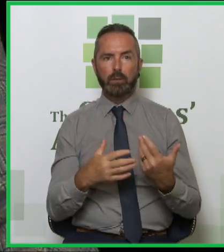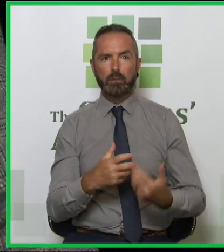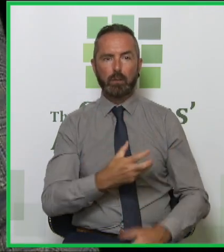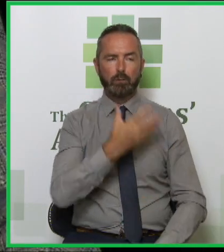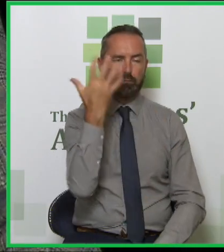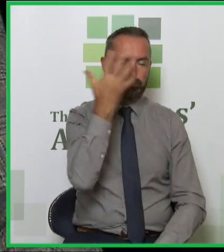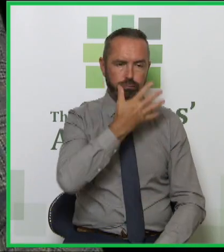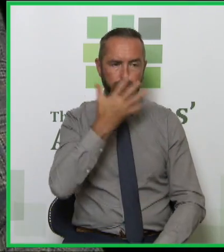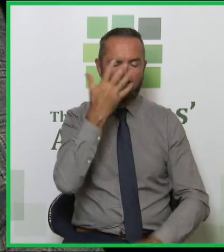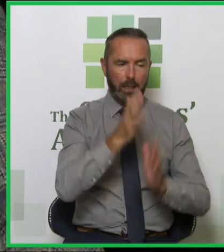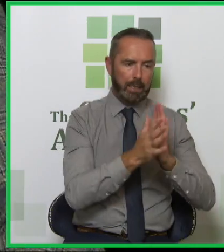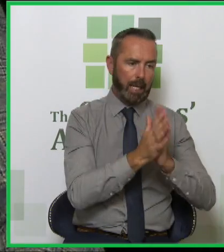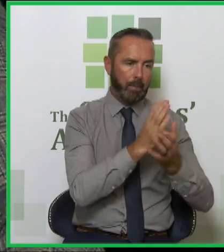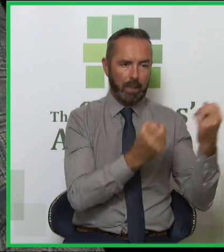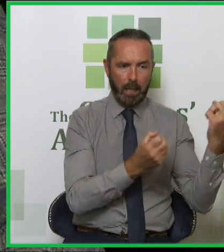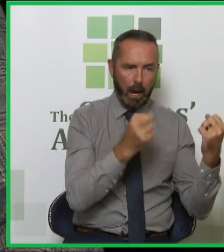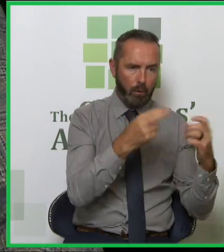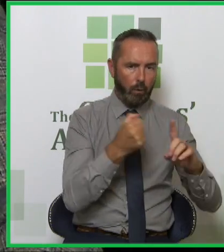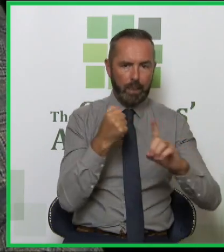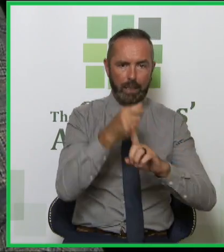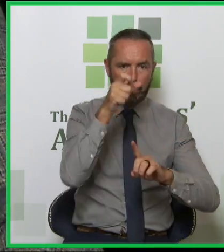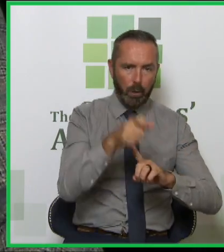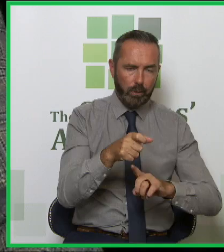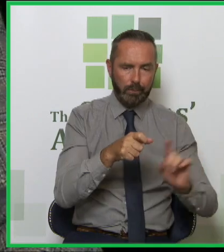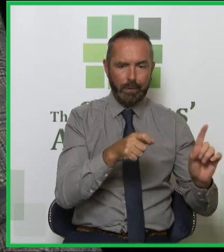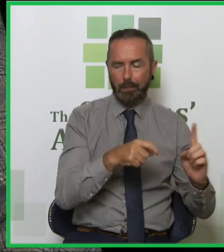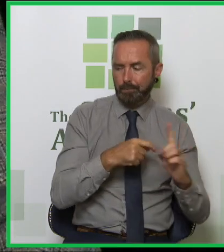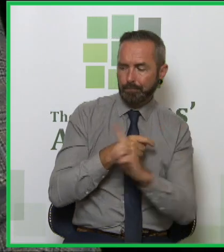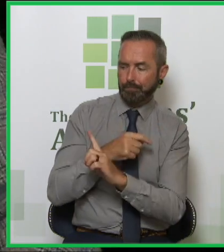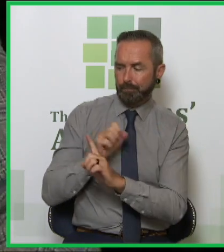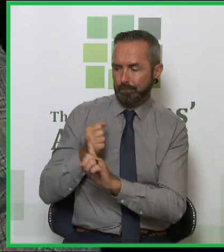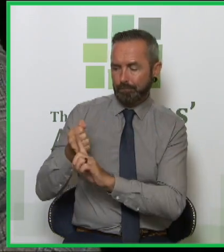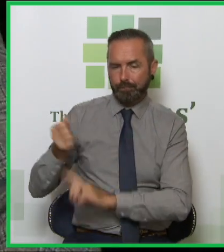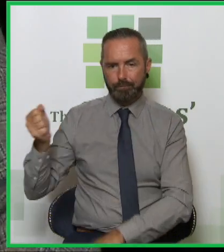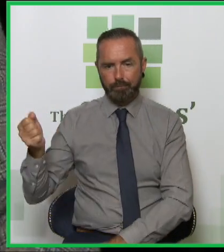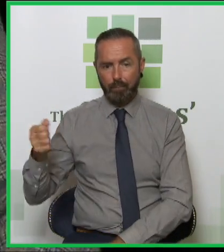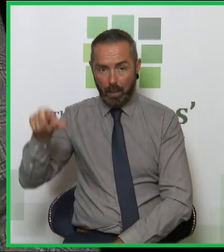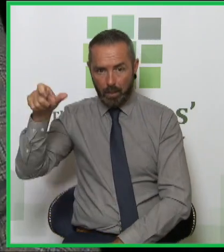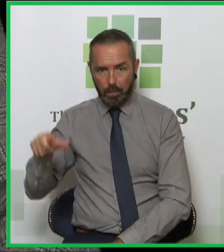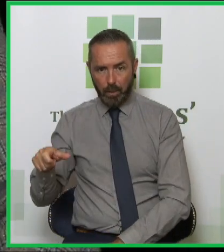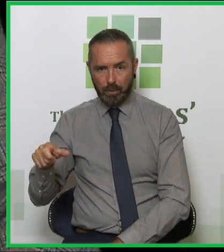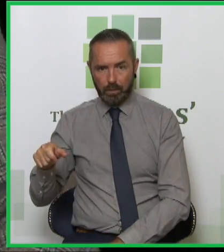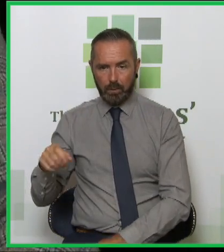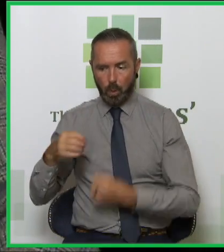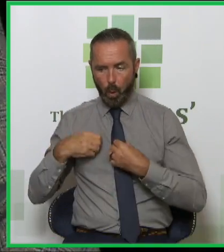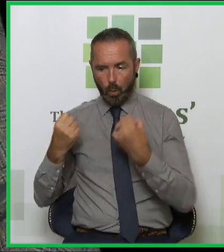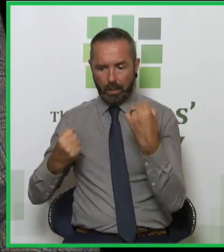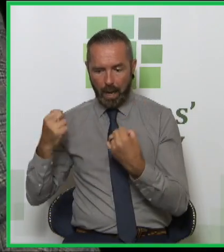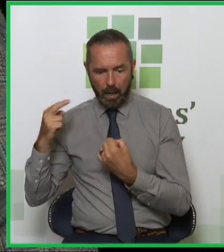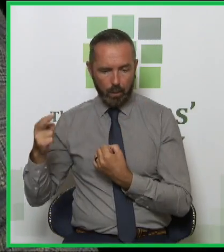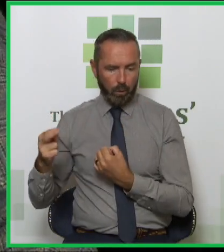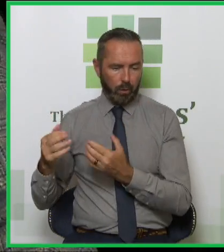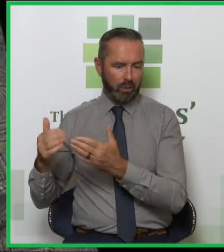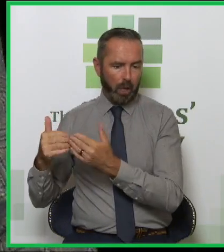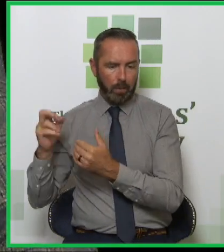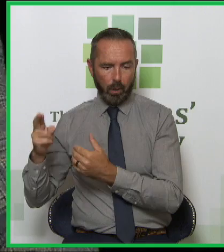damages a car, or hits someone, or steals something from a shop, then the assault victim, the car owner, or the shopkeeper